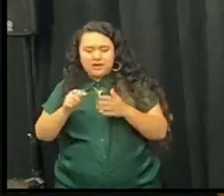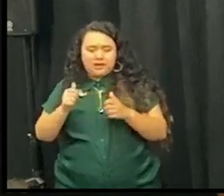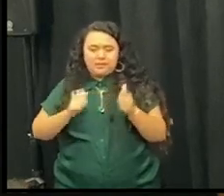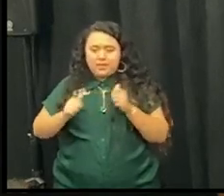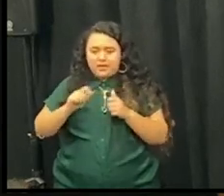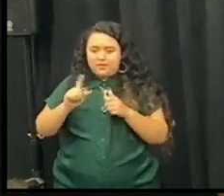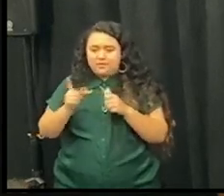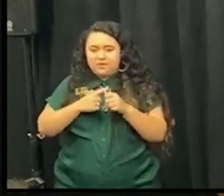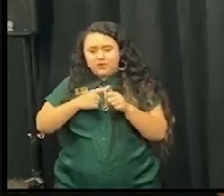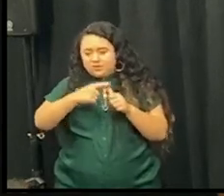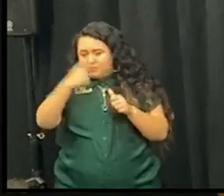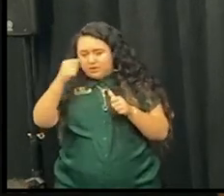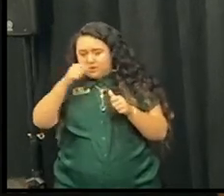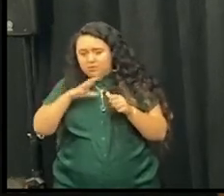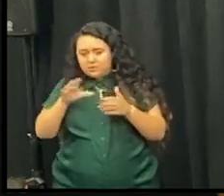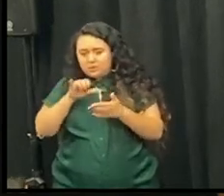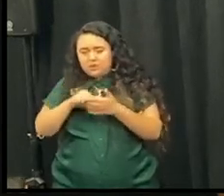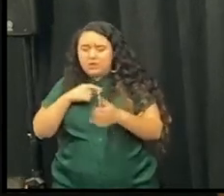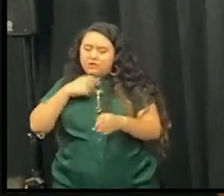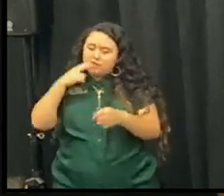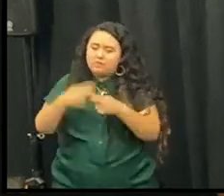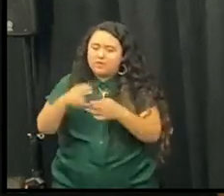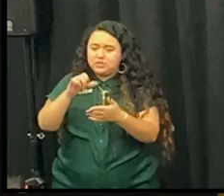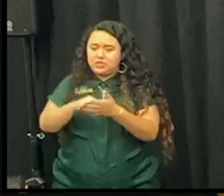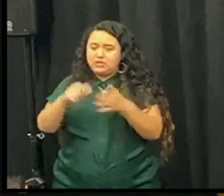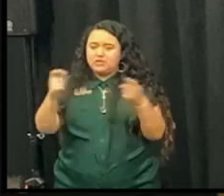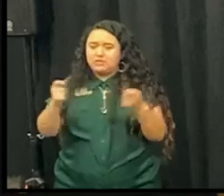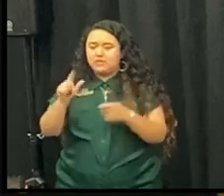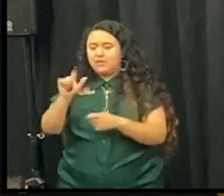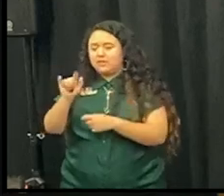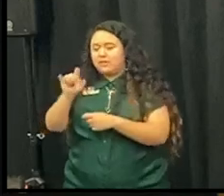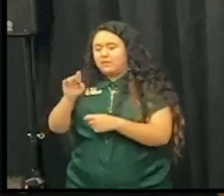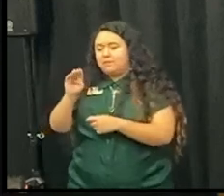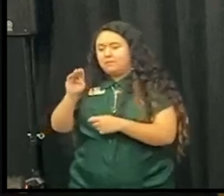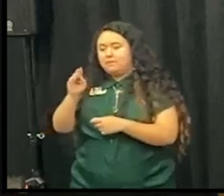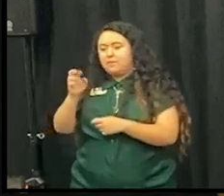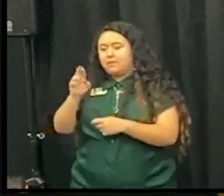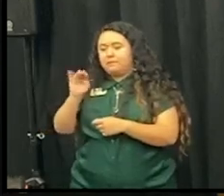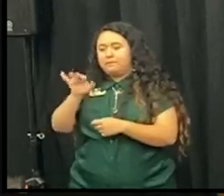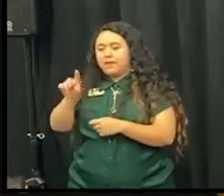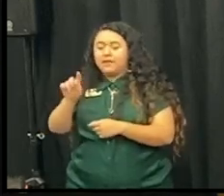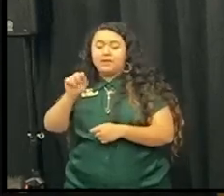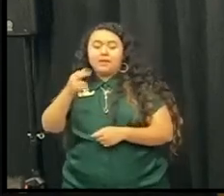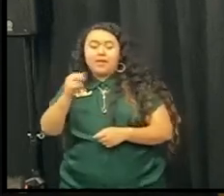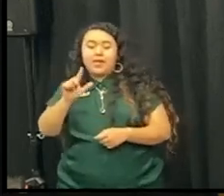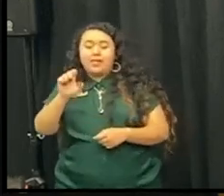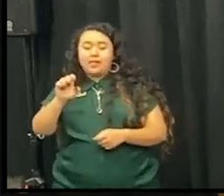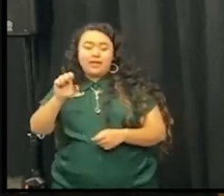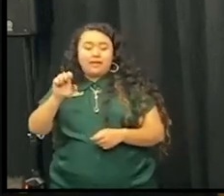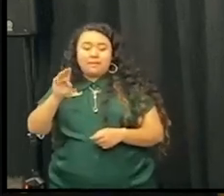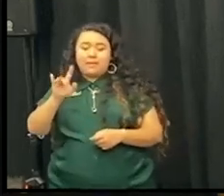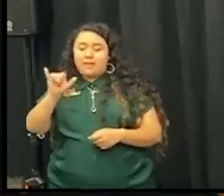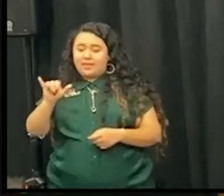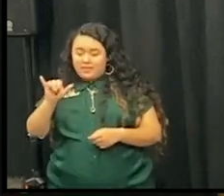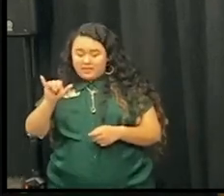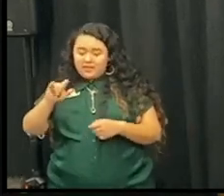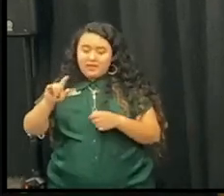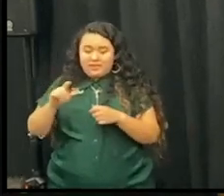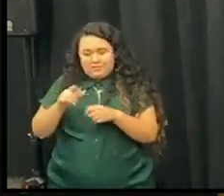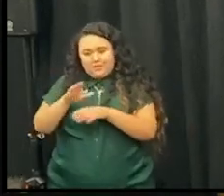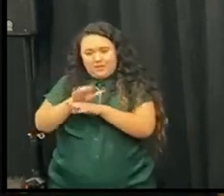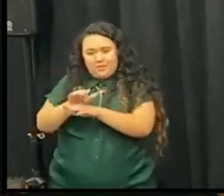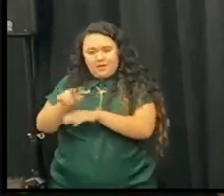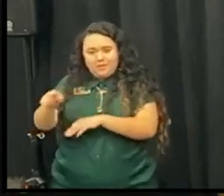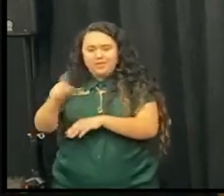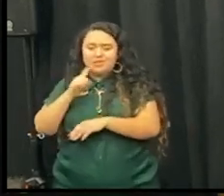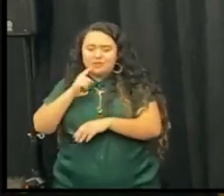to name these things. We have to celebrate them. Talking about Little Mermaid, Halle Bailey, who played Little Mermaid, was a black mermaid. Right. All these kids seeing